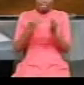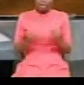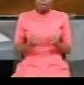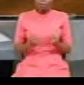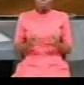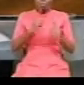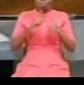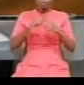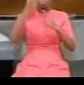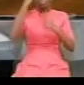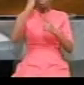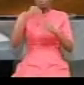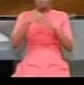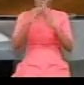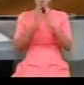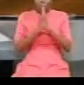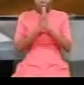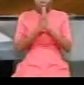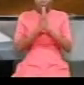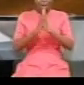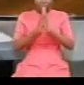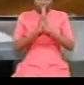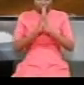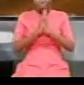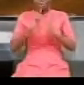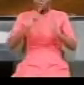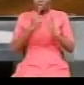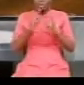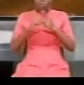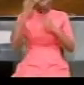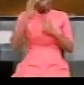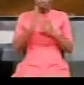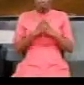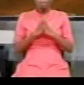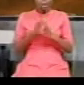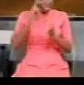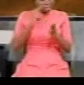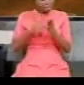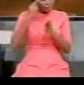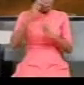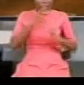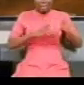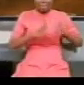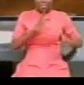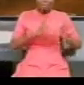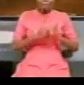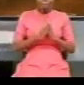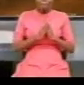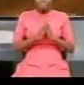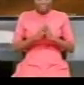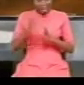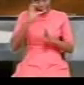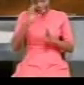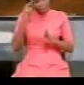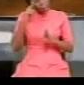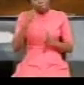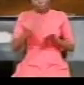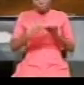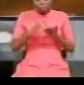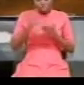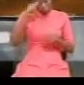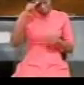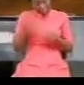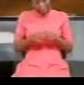in prayer. Lift up your voice like a trumpet. Seek for mercy. Seek for pardon.